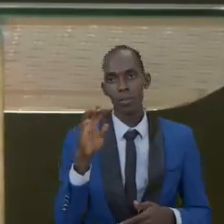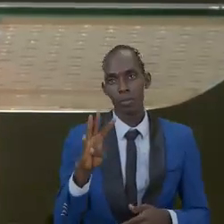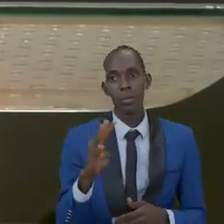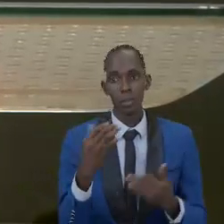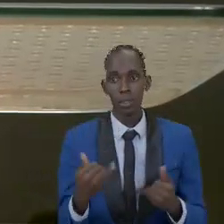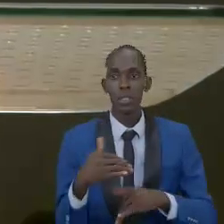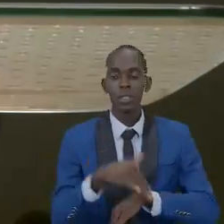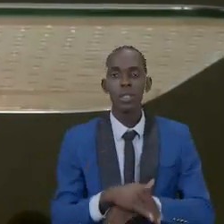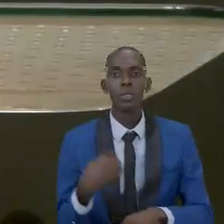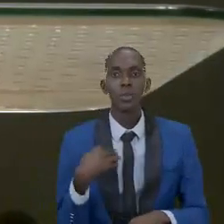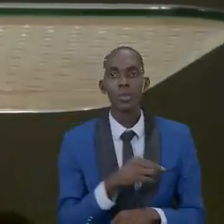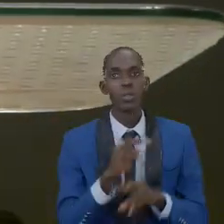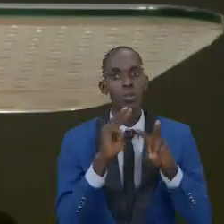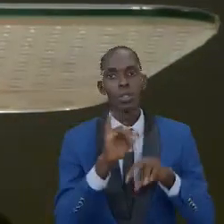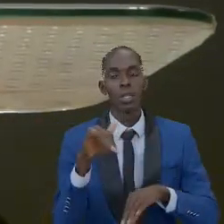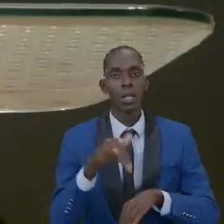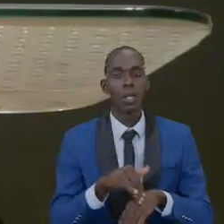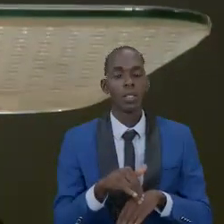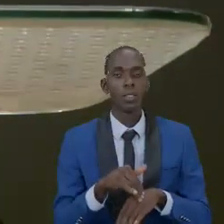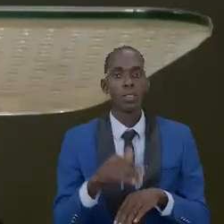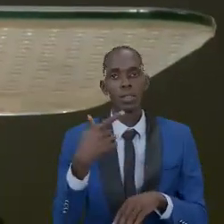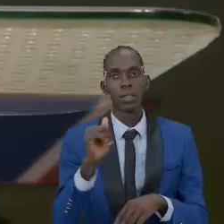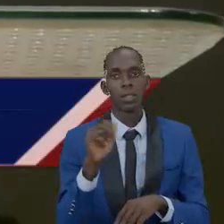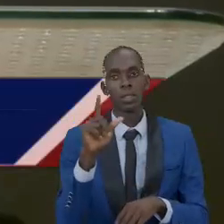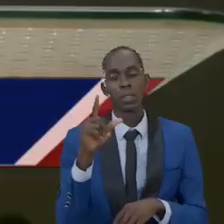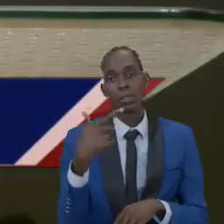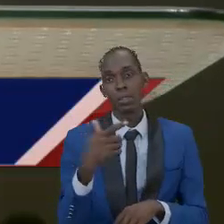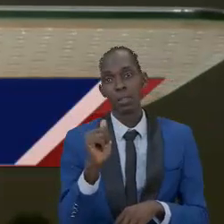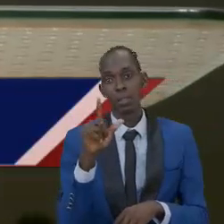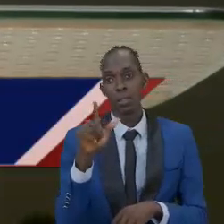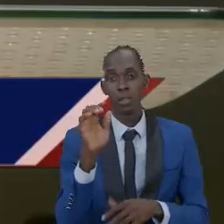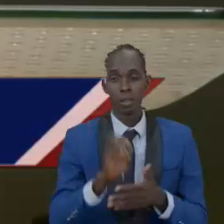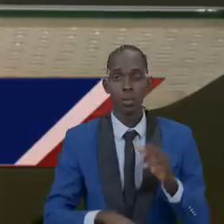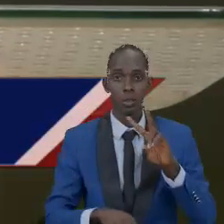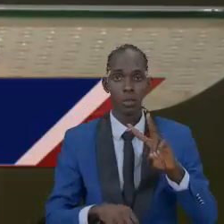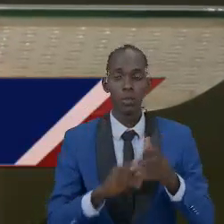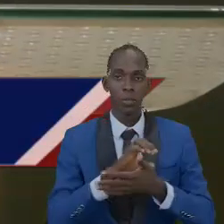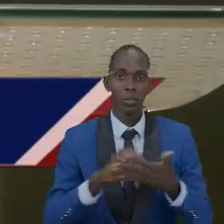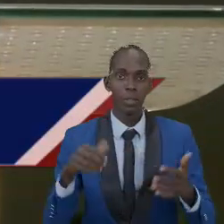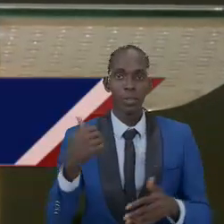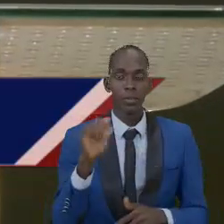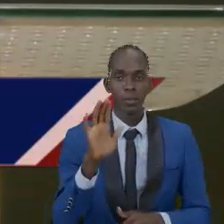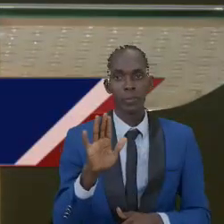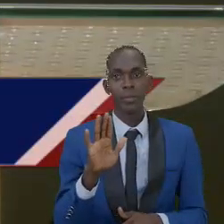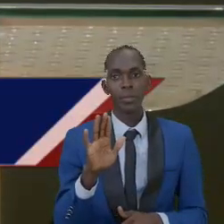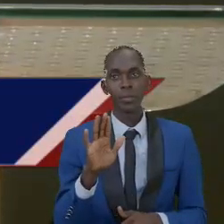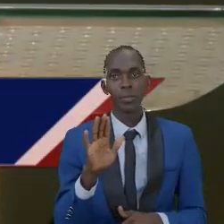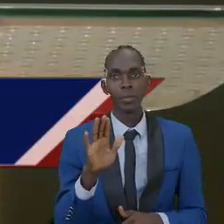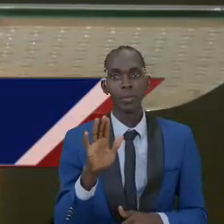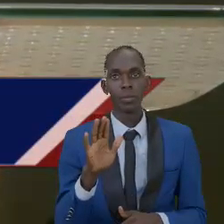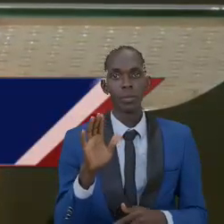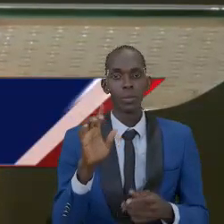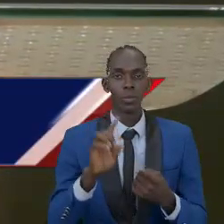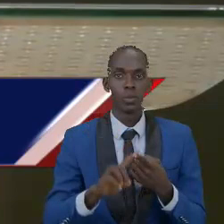Tonight we're looking at Galatians chapter 2 from verse 15. Galatians 2, verse 15,